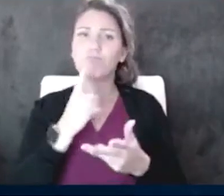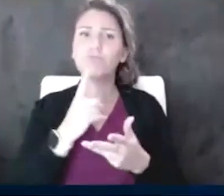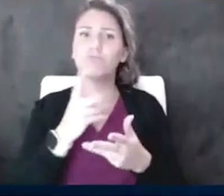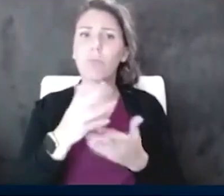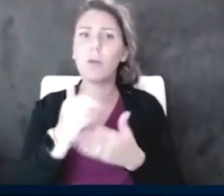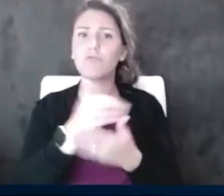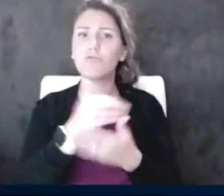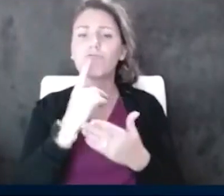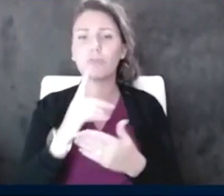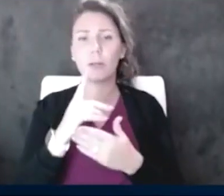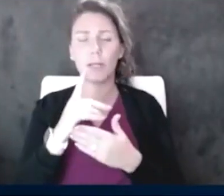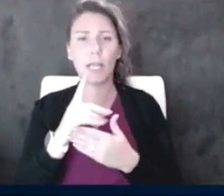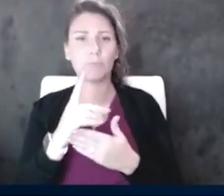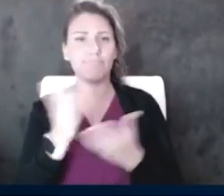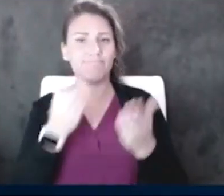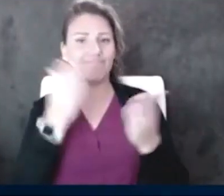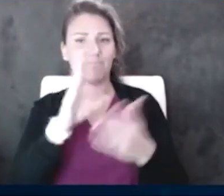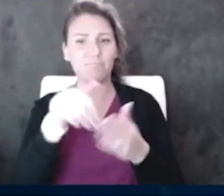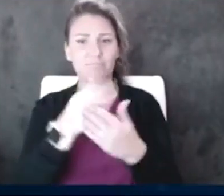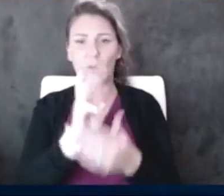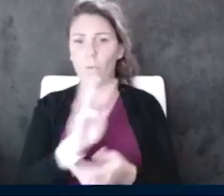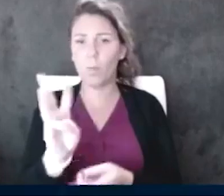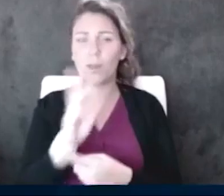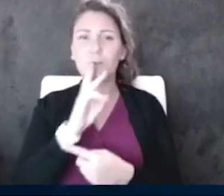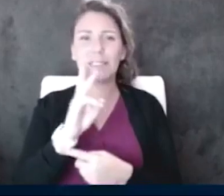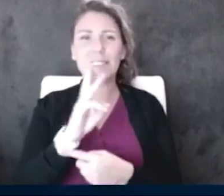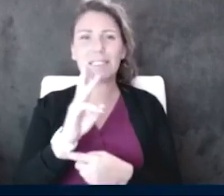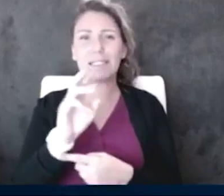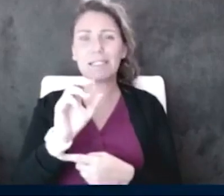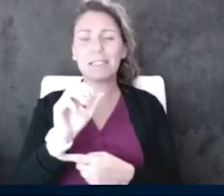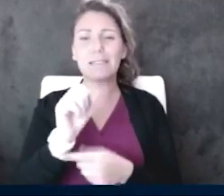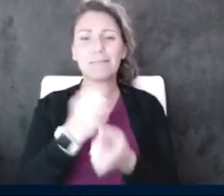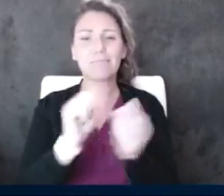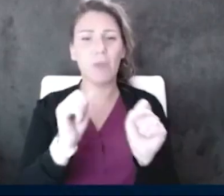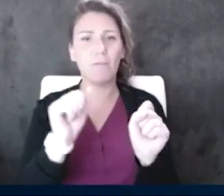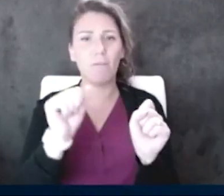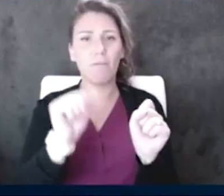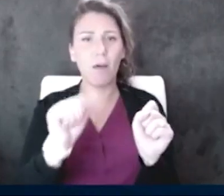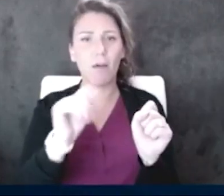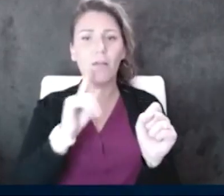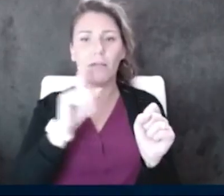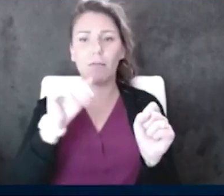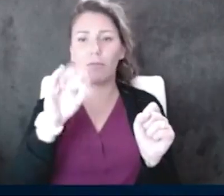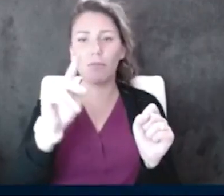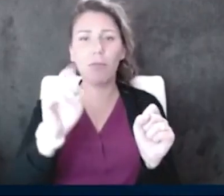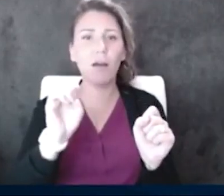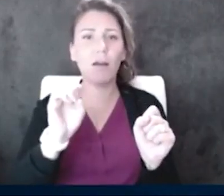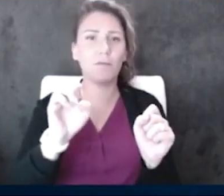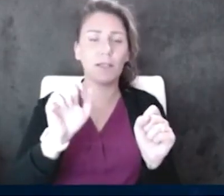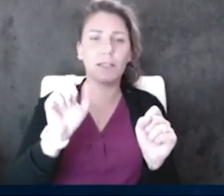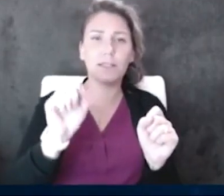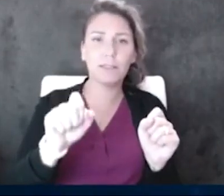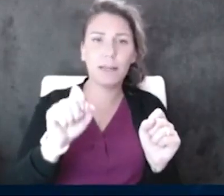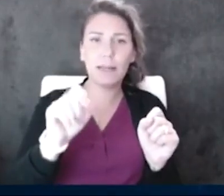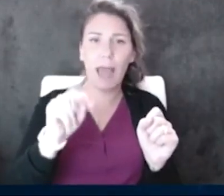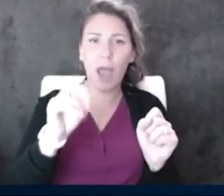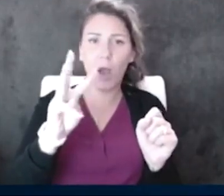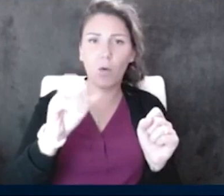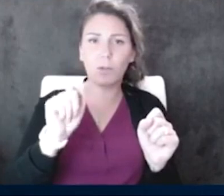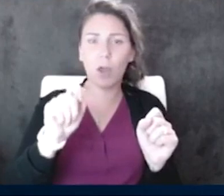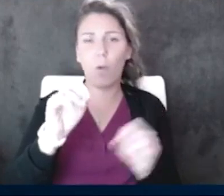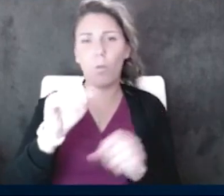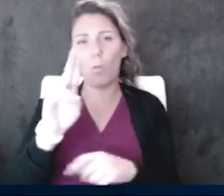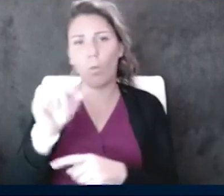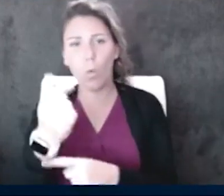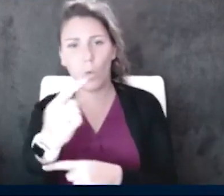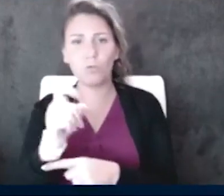website. All of our information is there. It's at savealifenow.org, or you can give a call. The number on the screen is there. You can make an